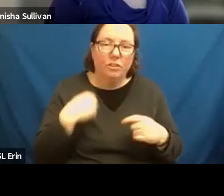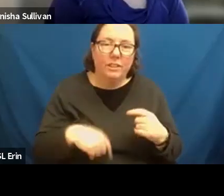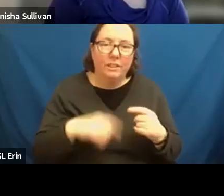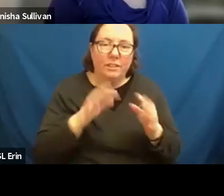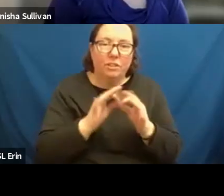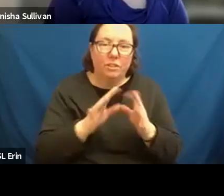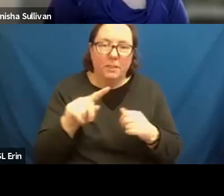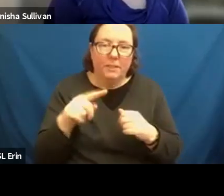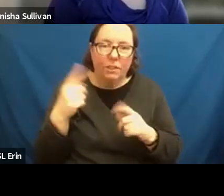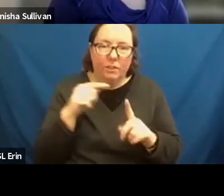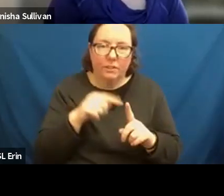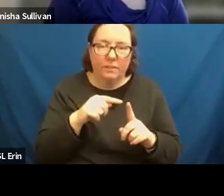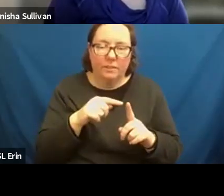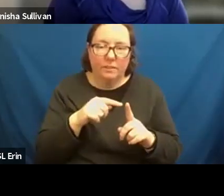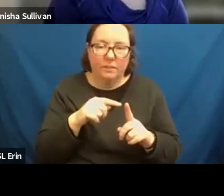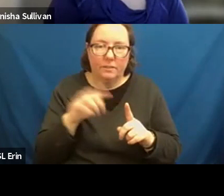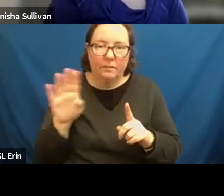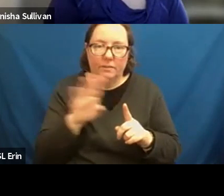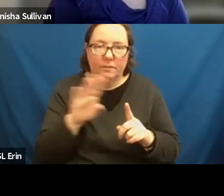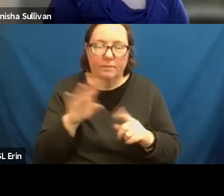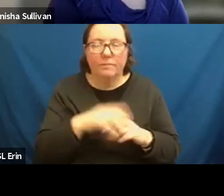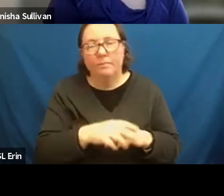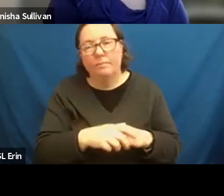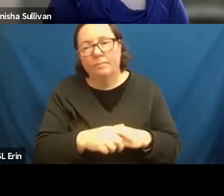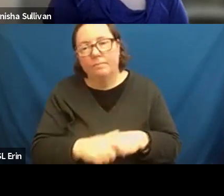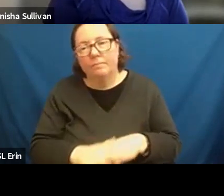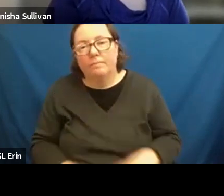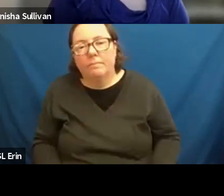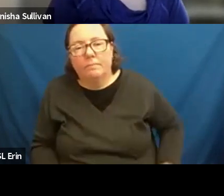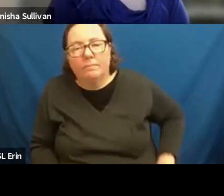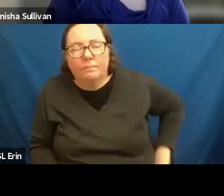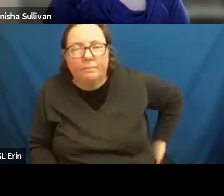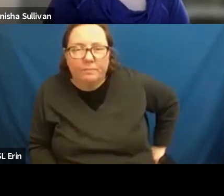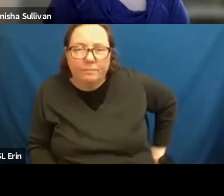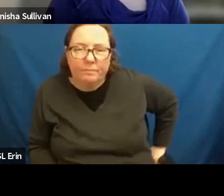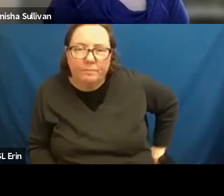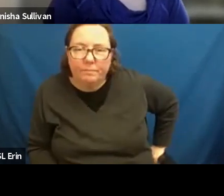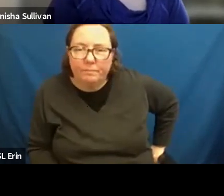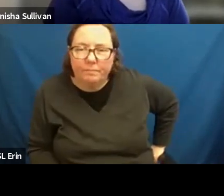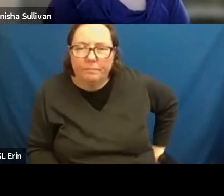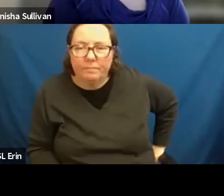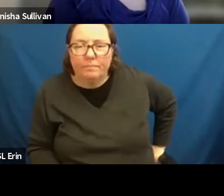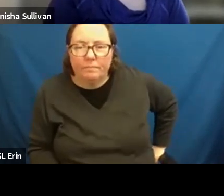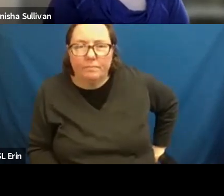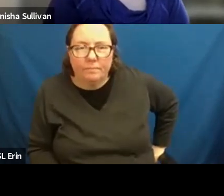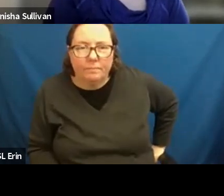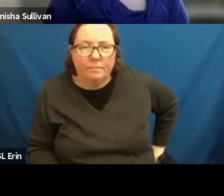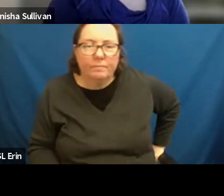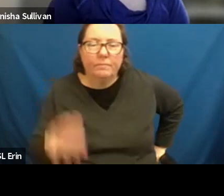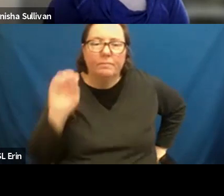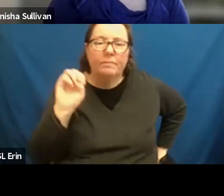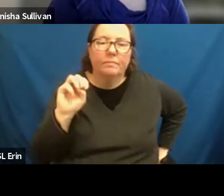interpreter help Miss Emma Yang. Okay, thank you. Emma Yang.